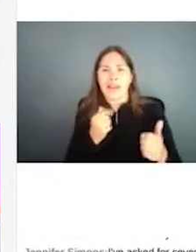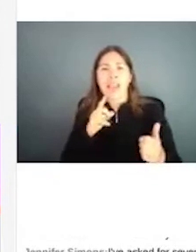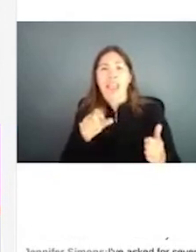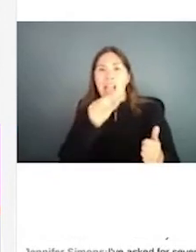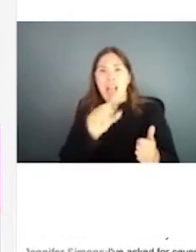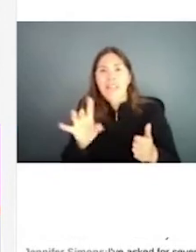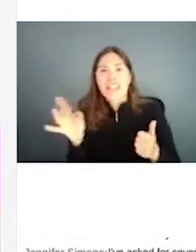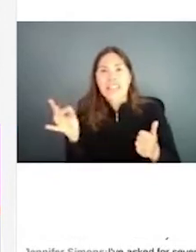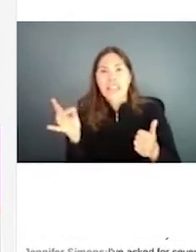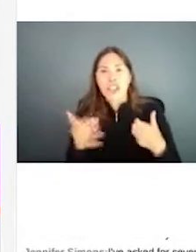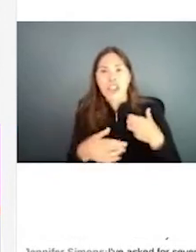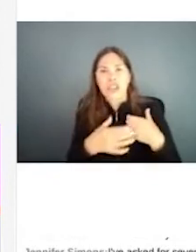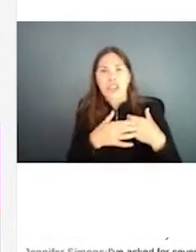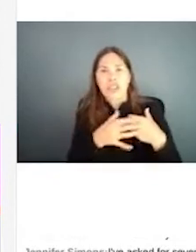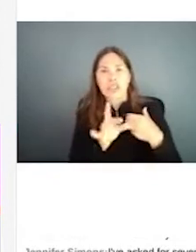stickers.